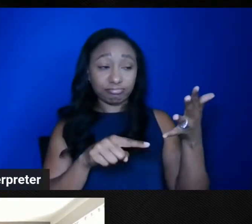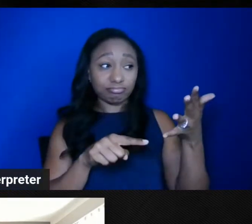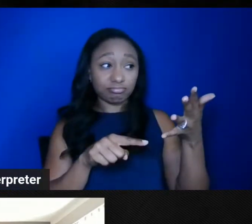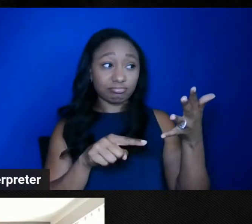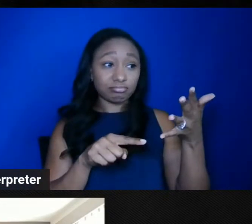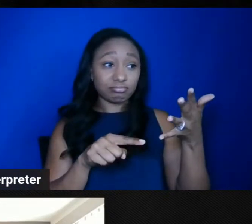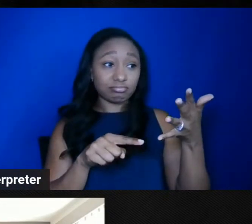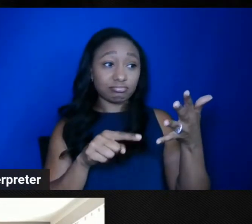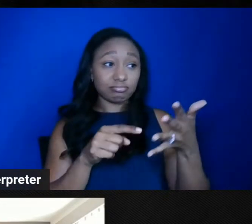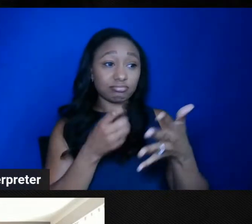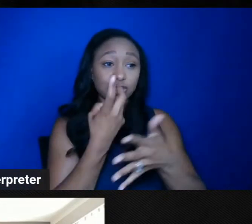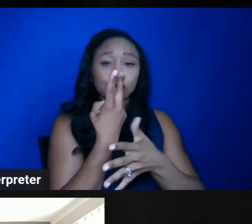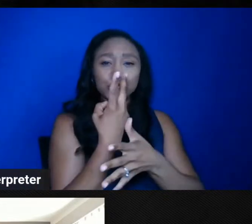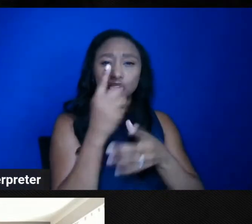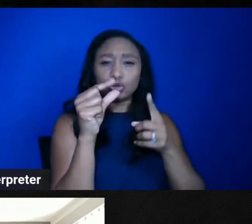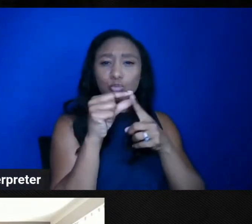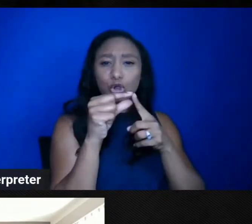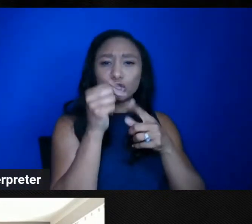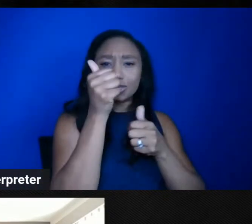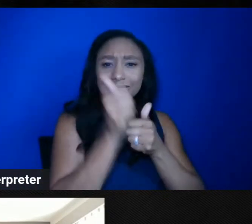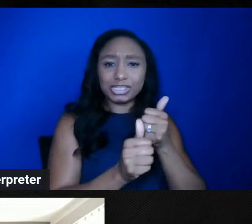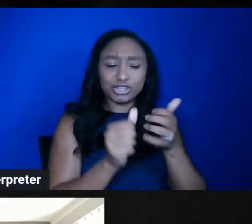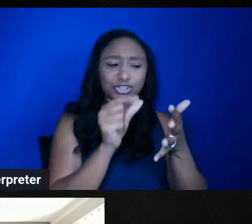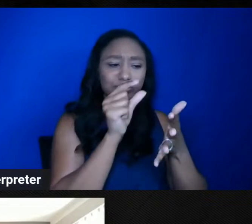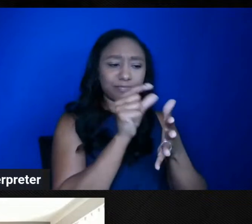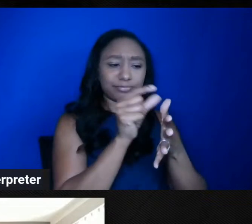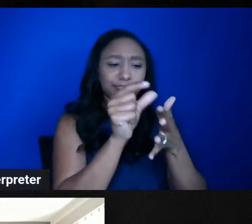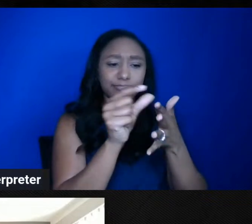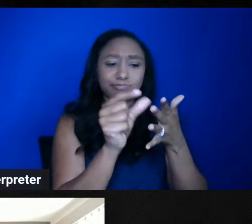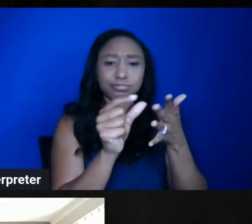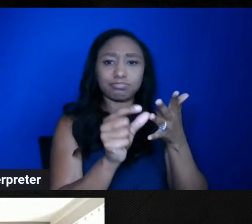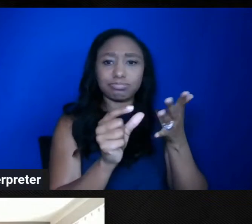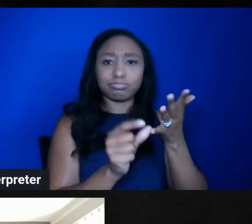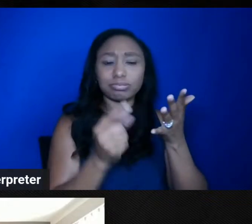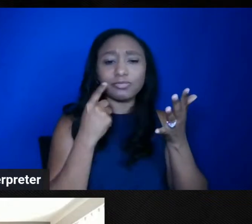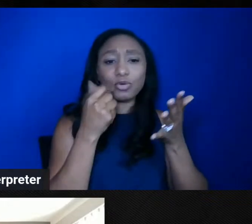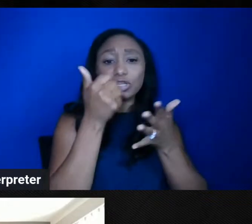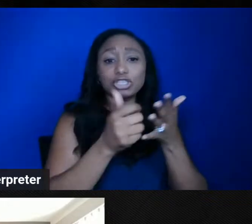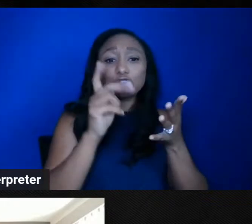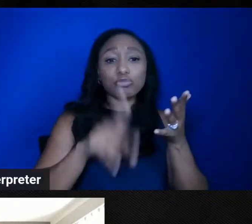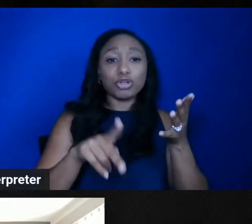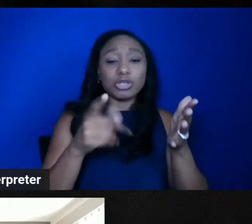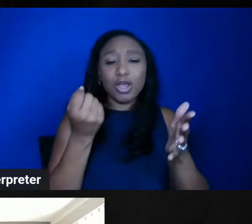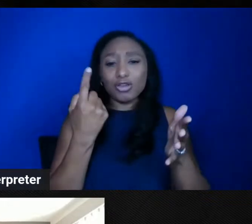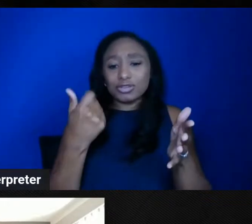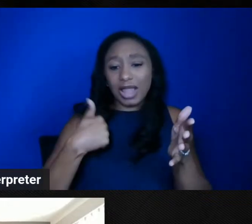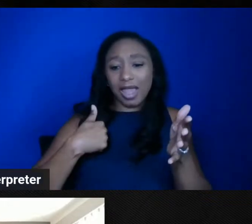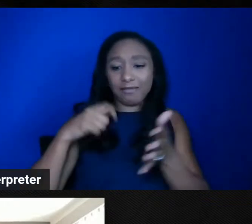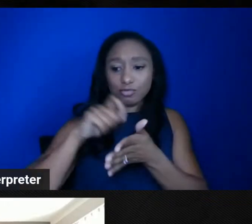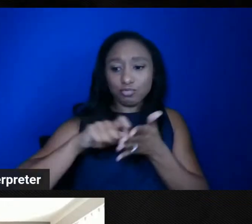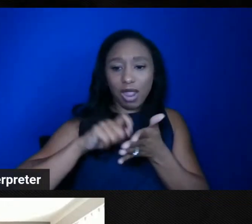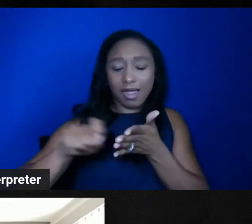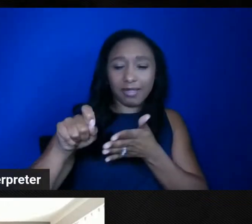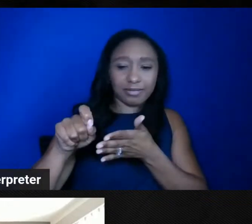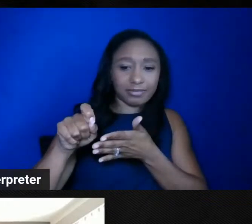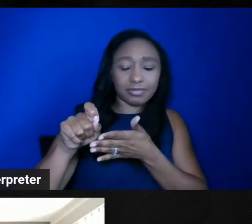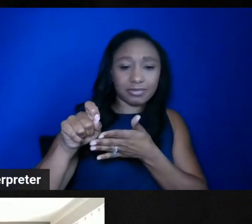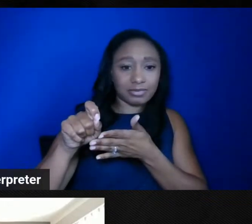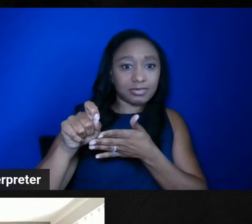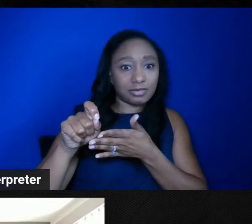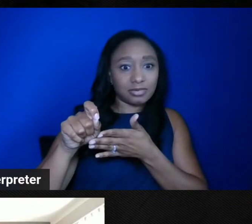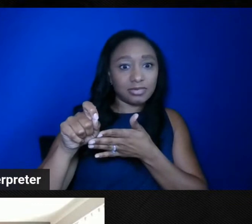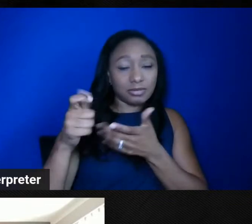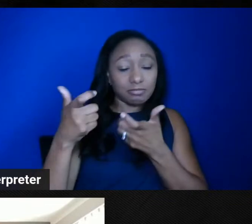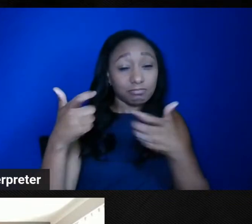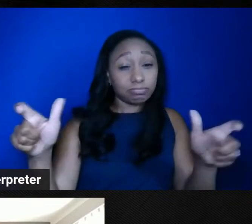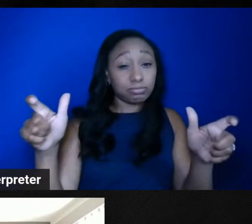And yet I knew I had to write a 5,000-word chapter at least about this ordeal for historians, for